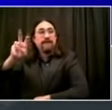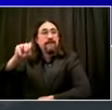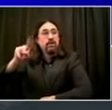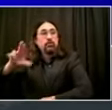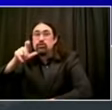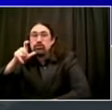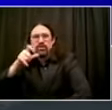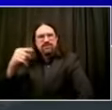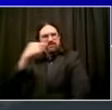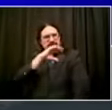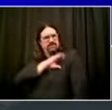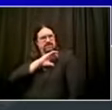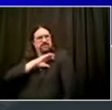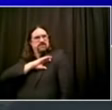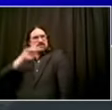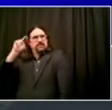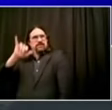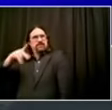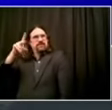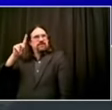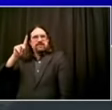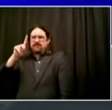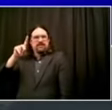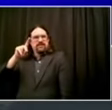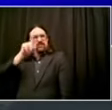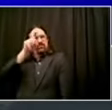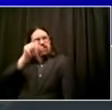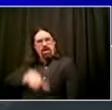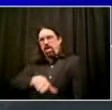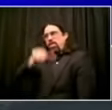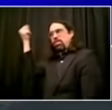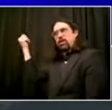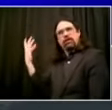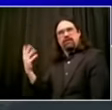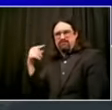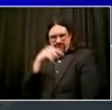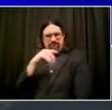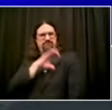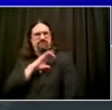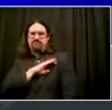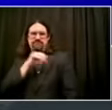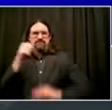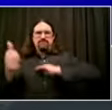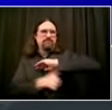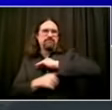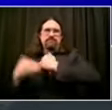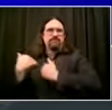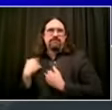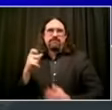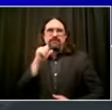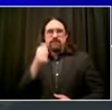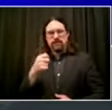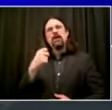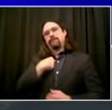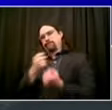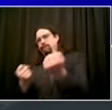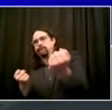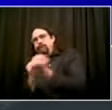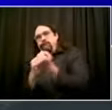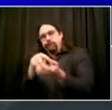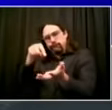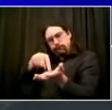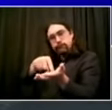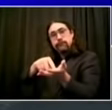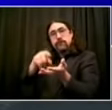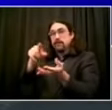Finally, one of the things the task force heard, and you'll hear from the First Lady and Deputy Mayor Perea